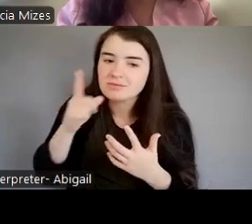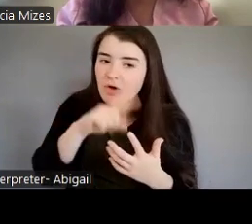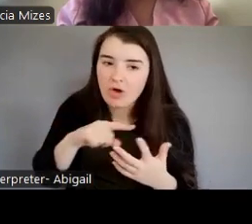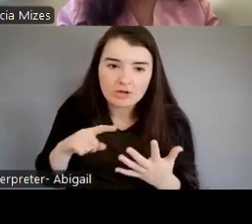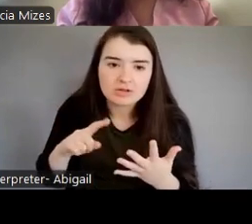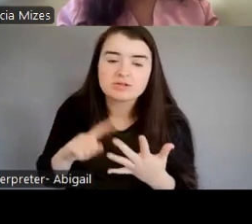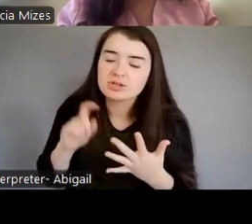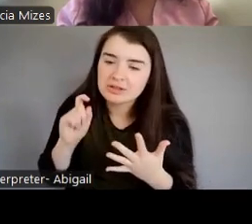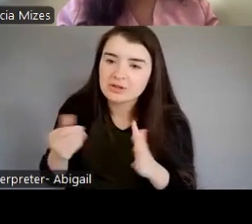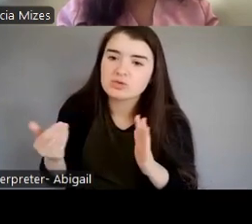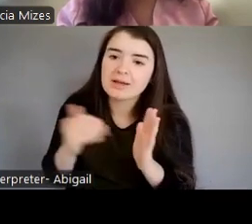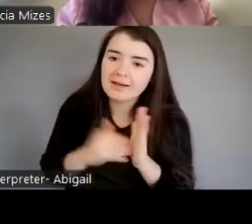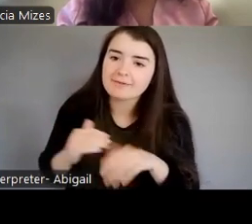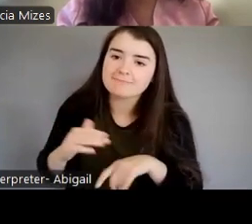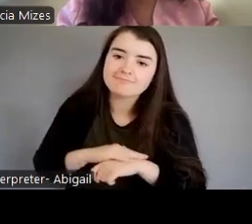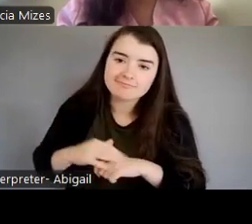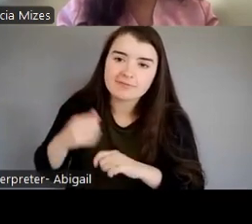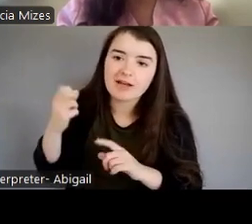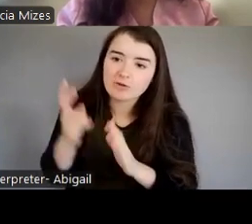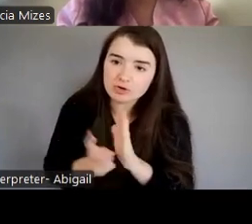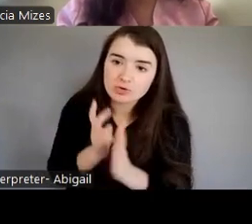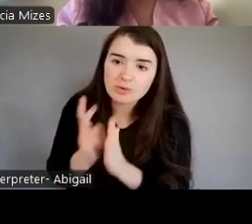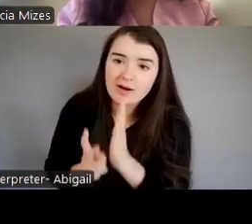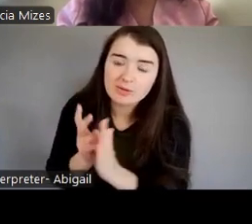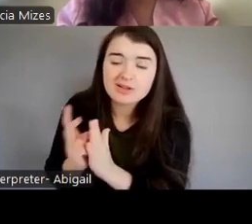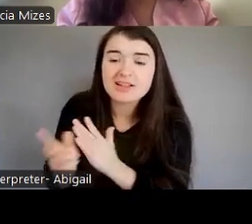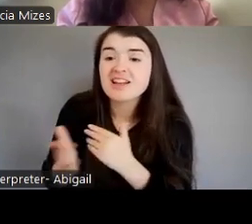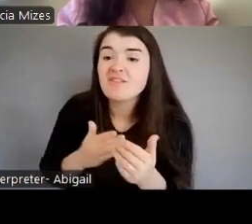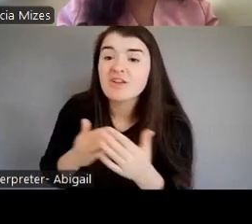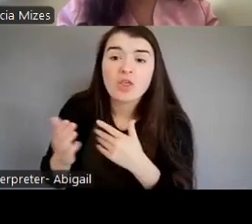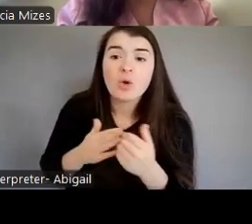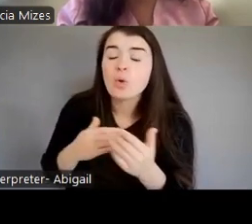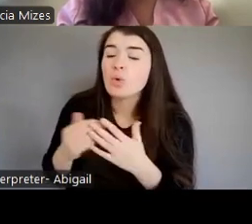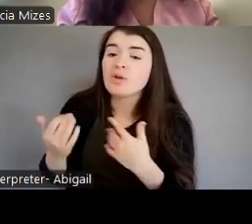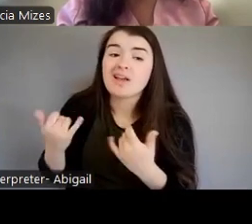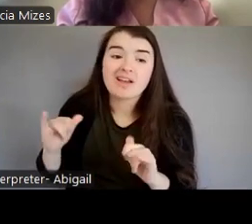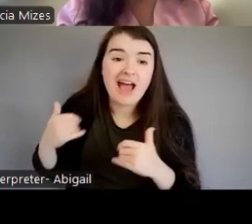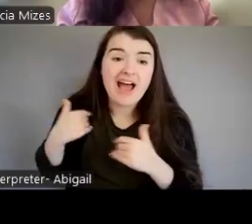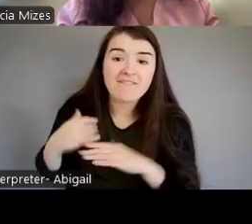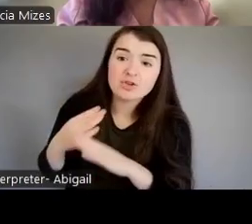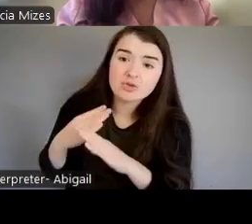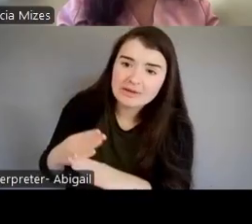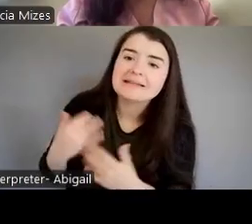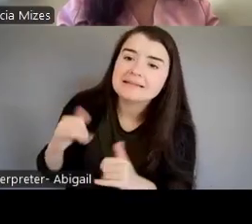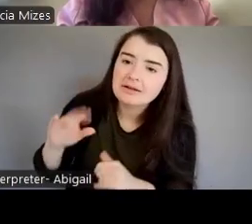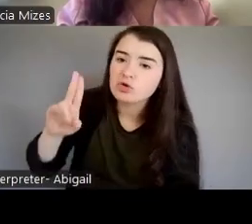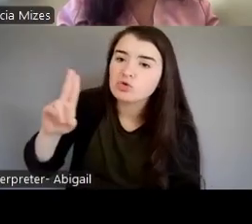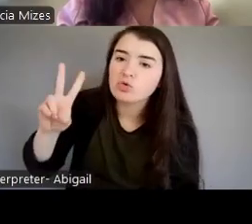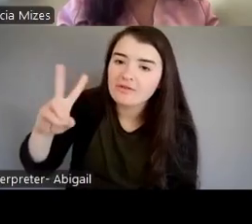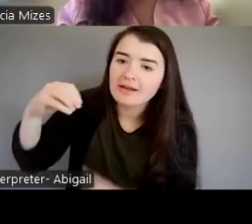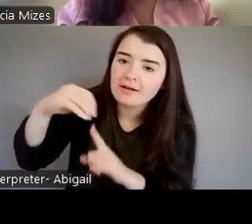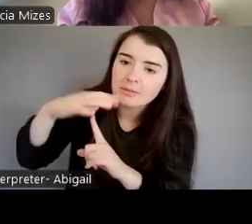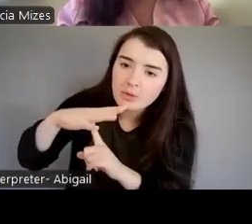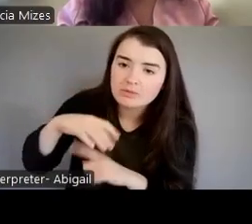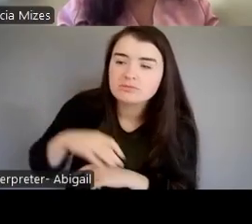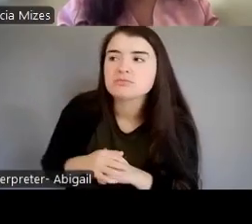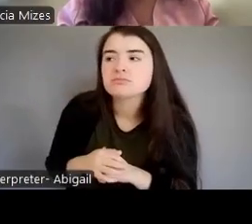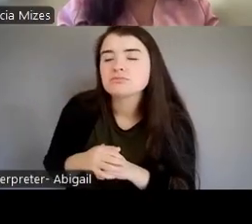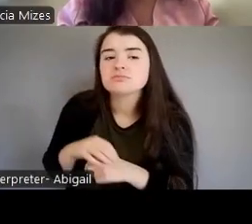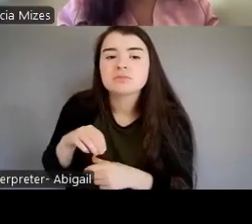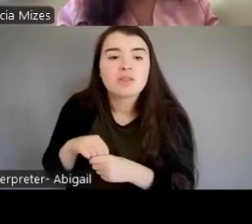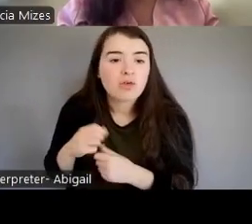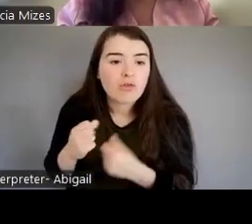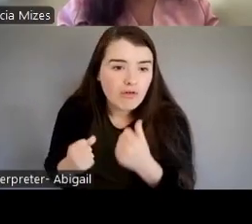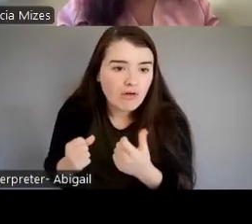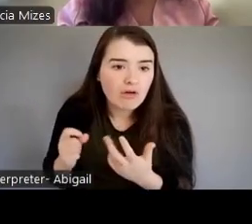2 hours. And regardless, even with sunscreen, you are still getting some UV exposure. So the clouds and car windows block UV, so I don't